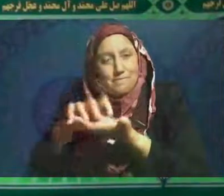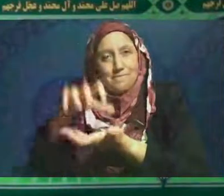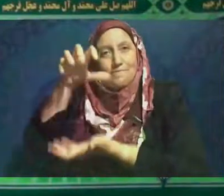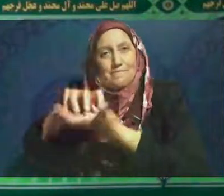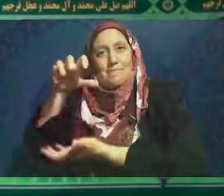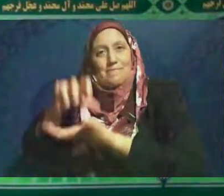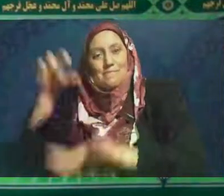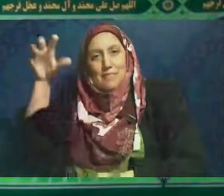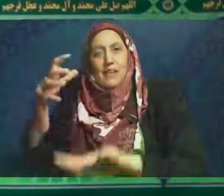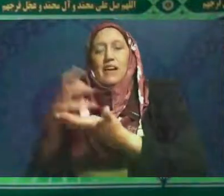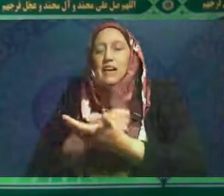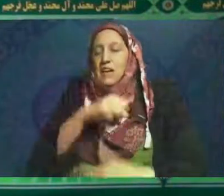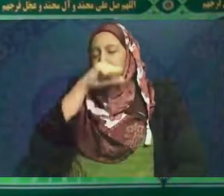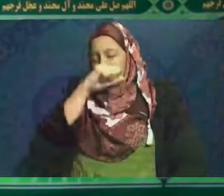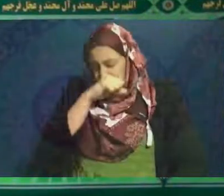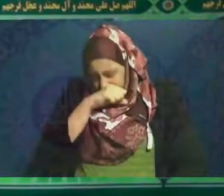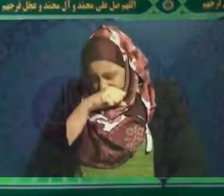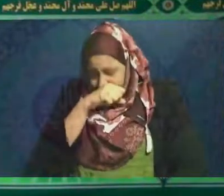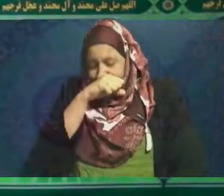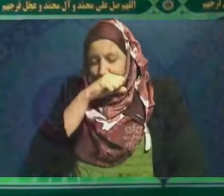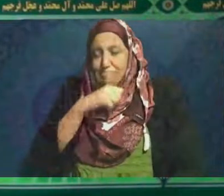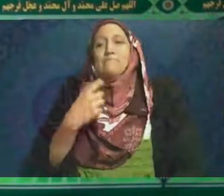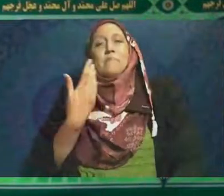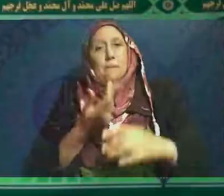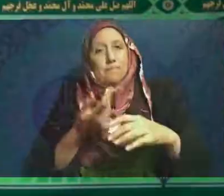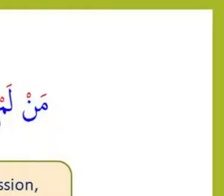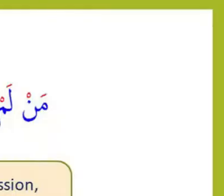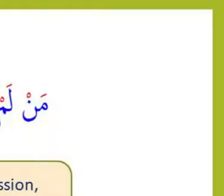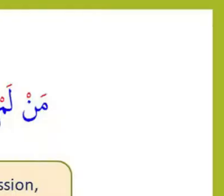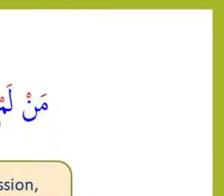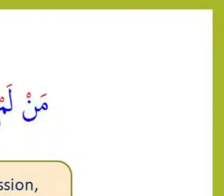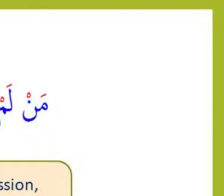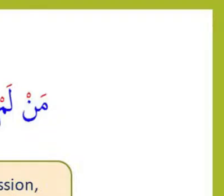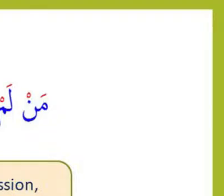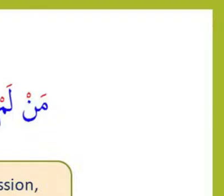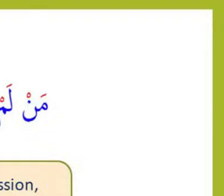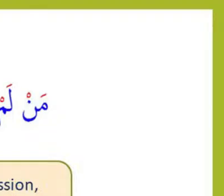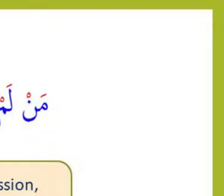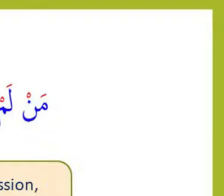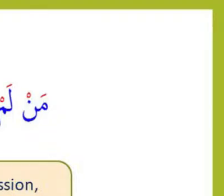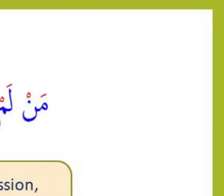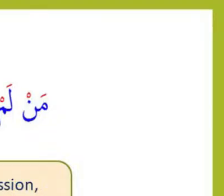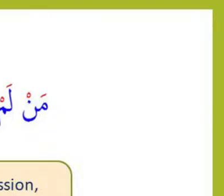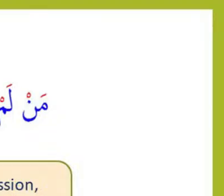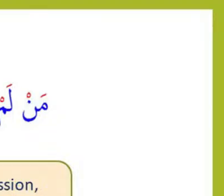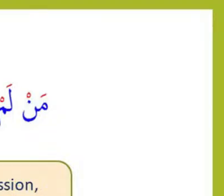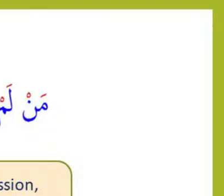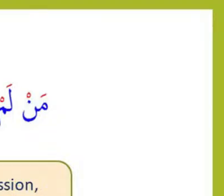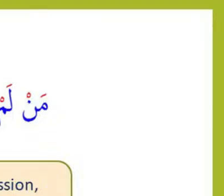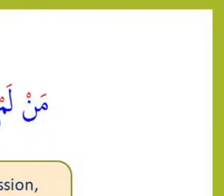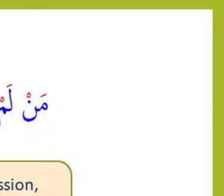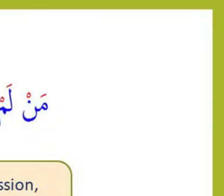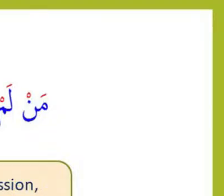of receiving the shafa'a. Allahu Akbar. The Holy Prophet therefore says, "Man lam yu'min bi shafa'ati, la anala